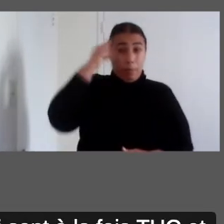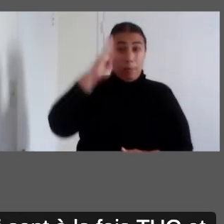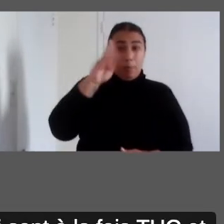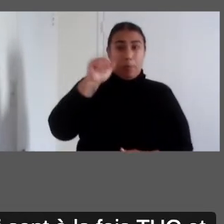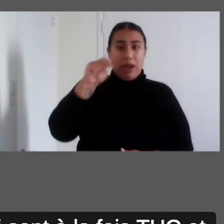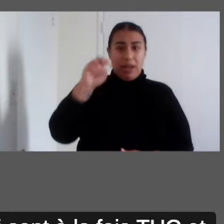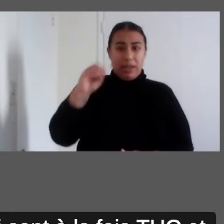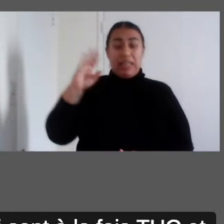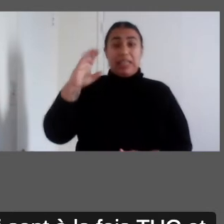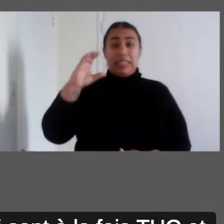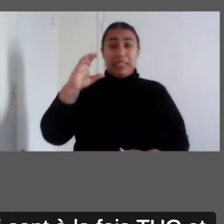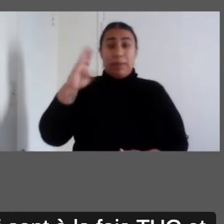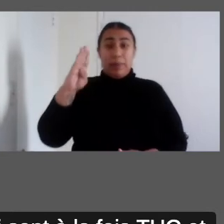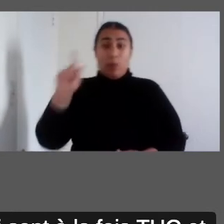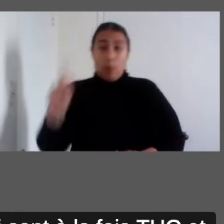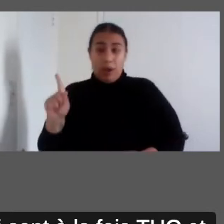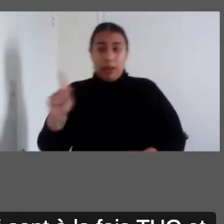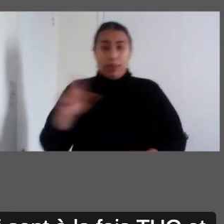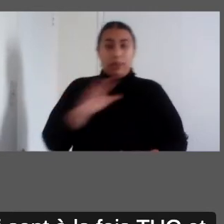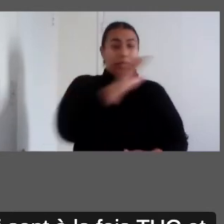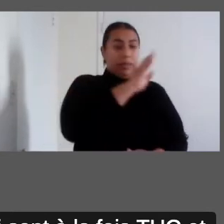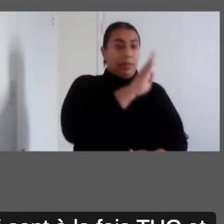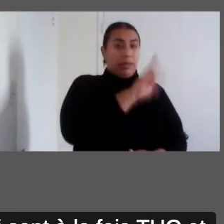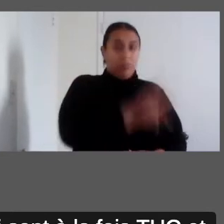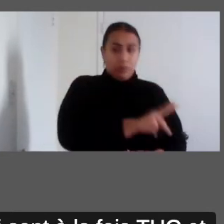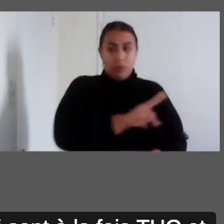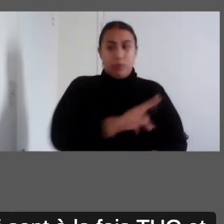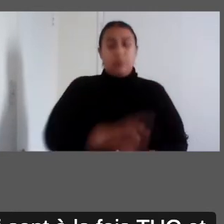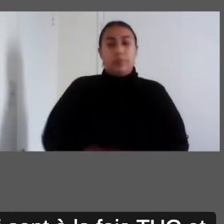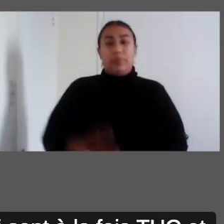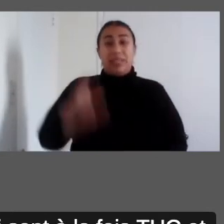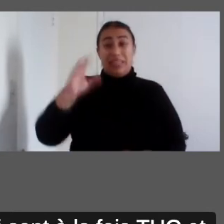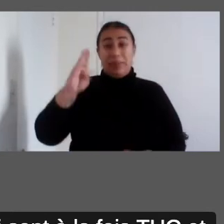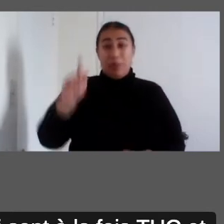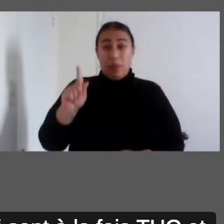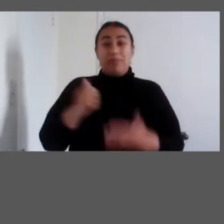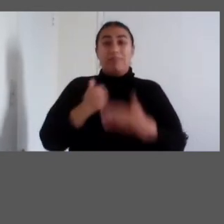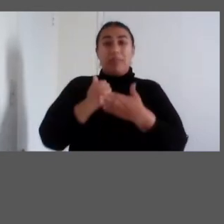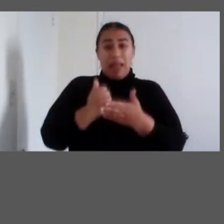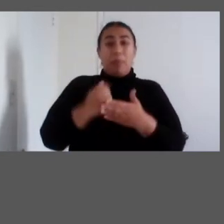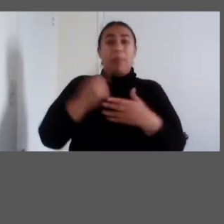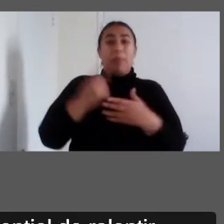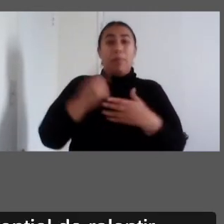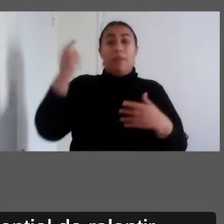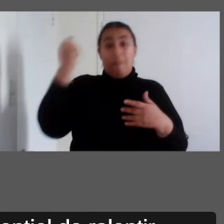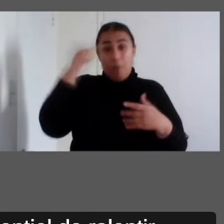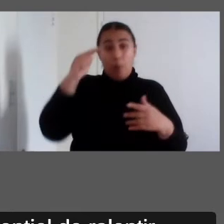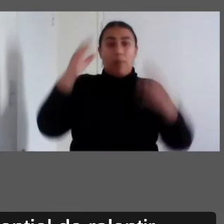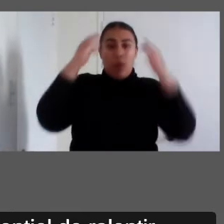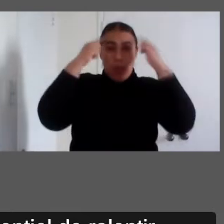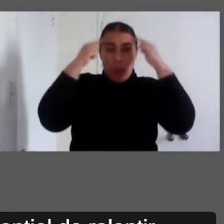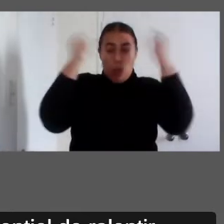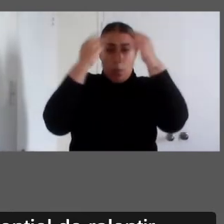So if we look at the brain, there's both CB1 and CB2 receptors, that's both THC and CBD. A patient who uses CBD